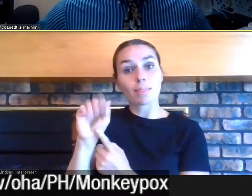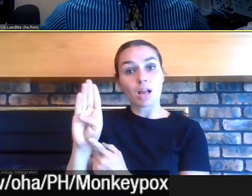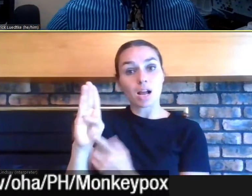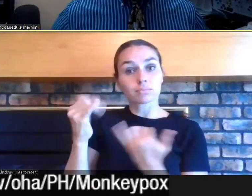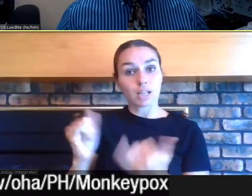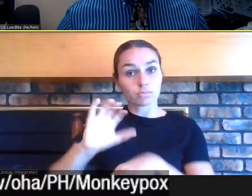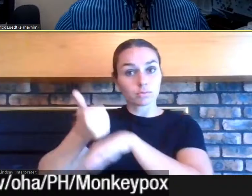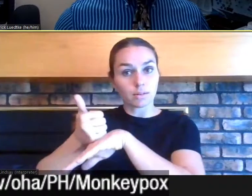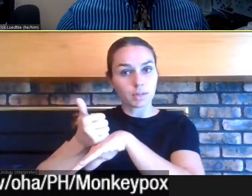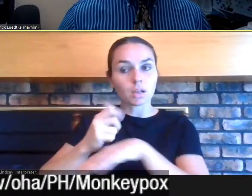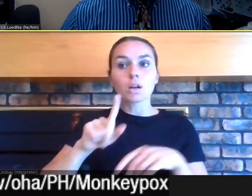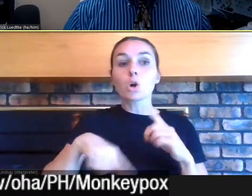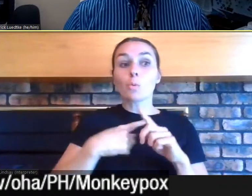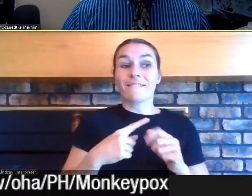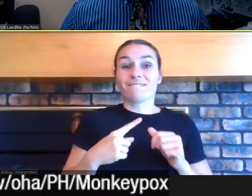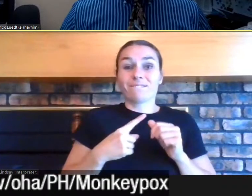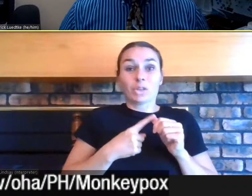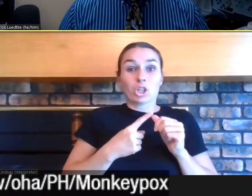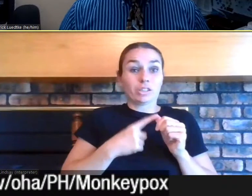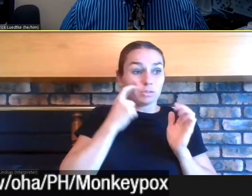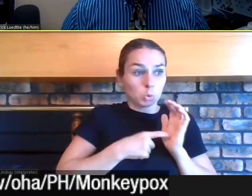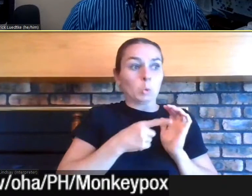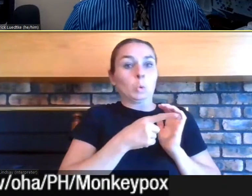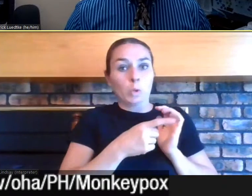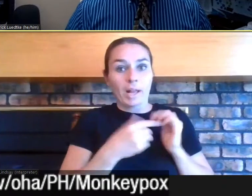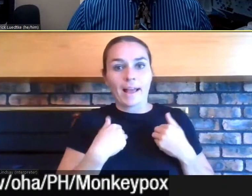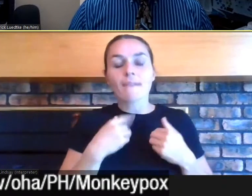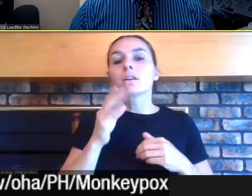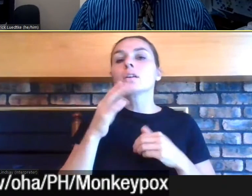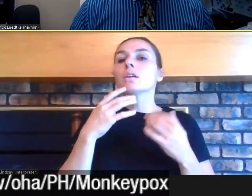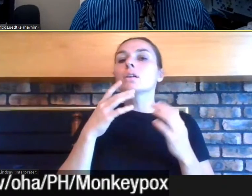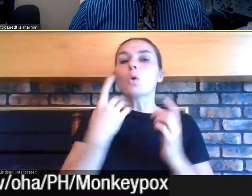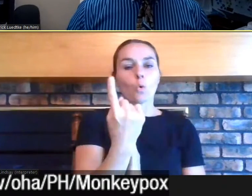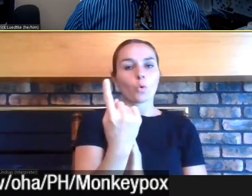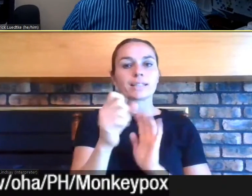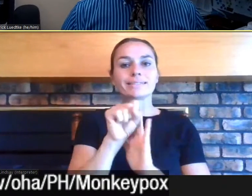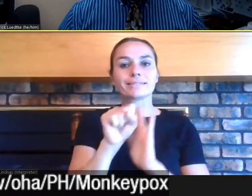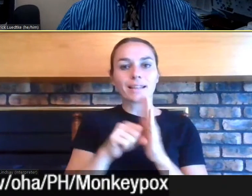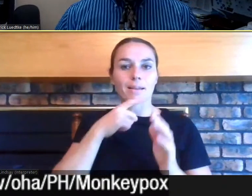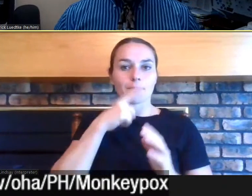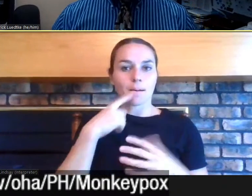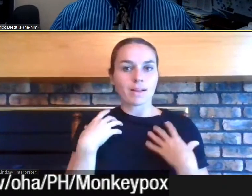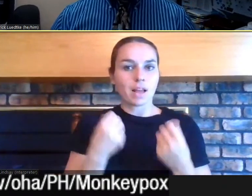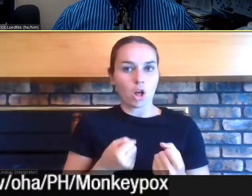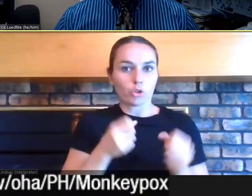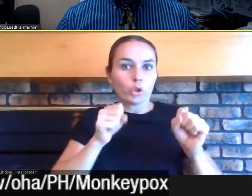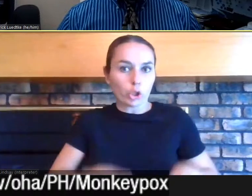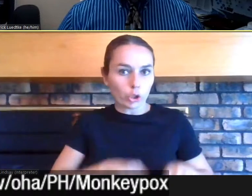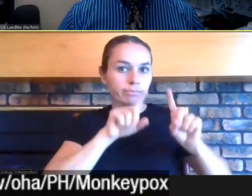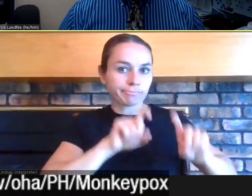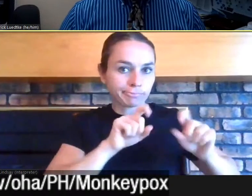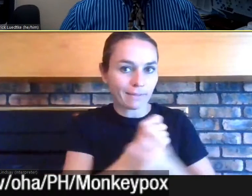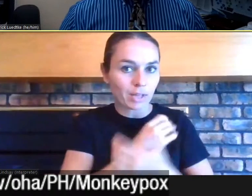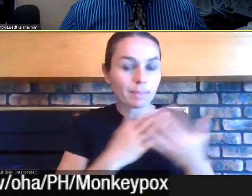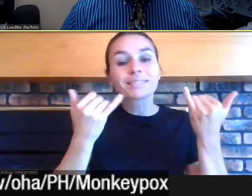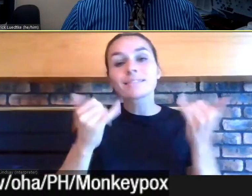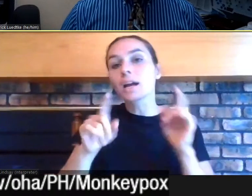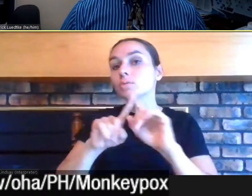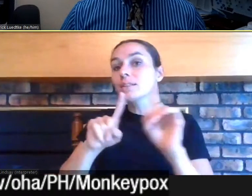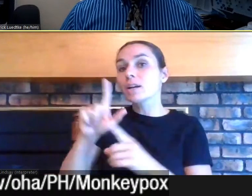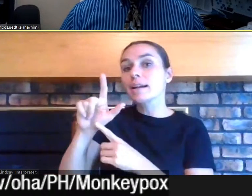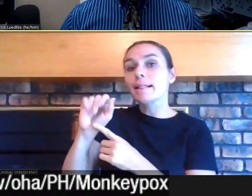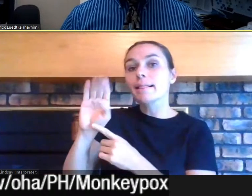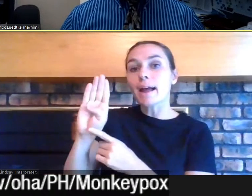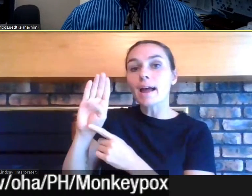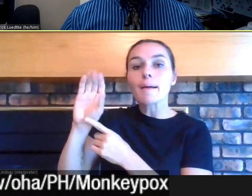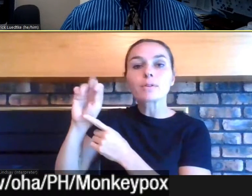on, of course, it was just our state public health lab, but now some of the larger clinical laboratories across the country like Quest and LabCorp are doing that work, and